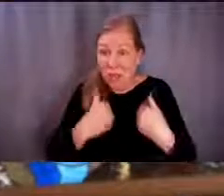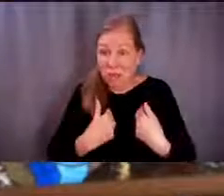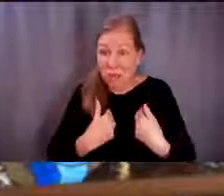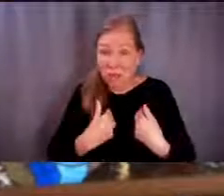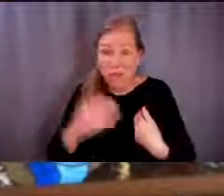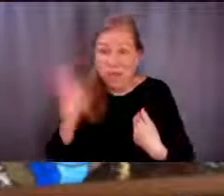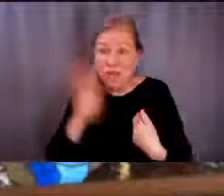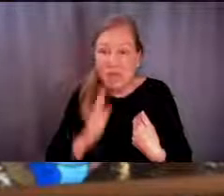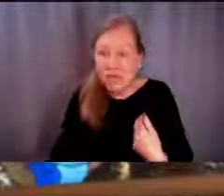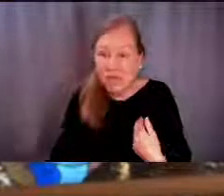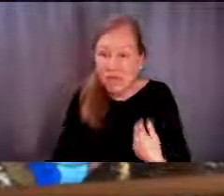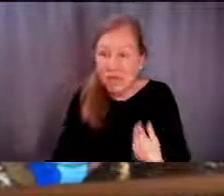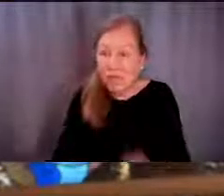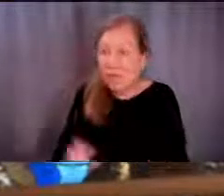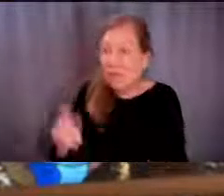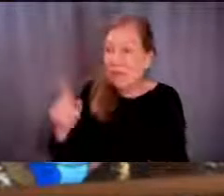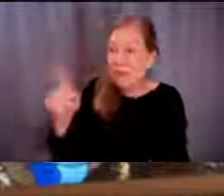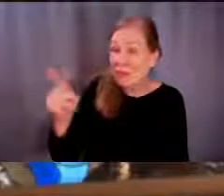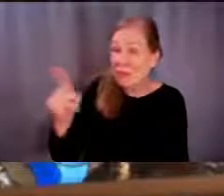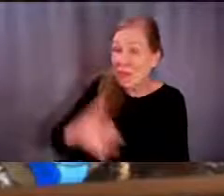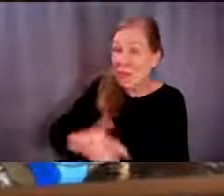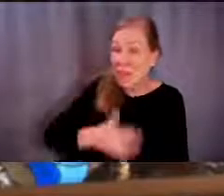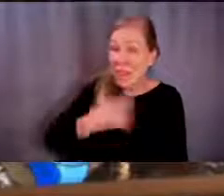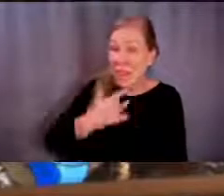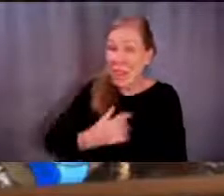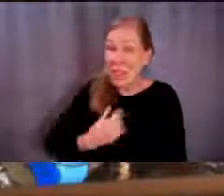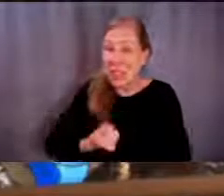weary. He never grows